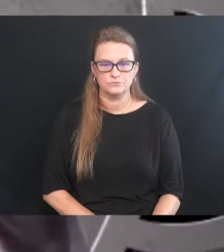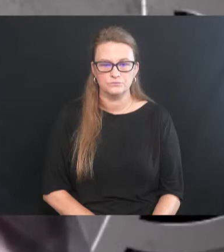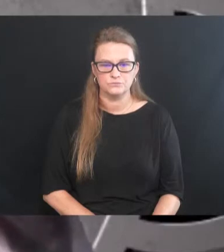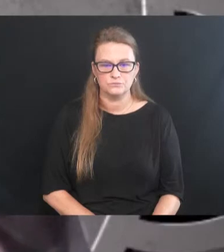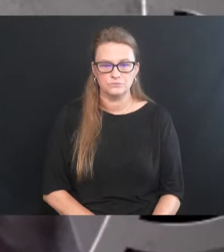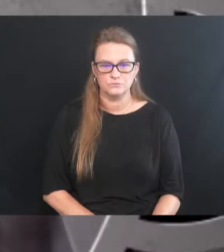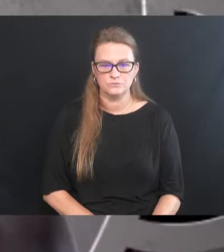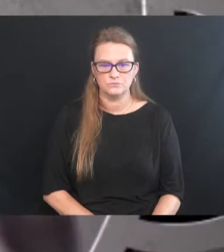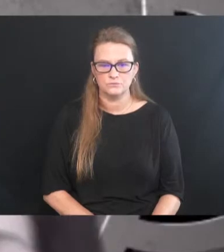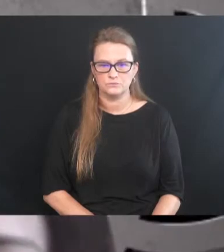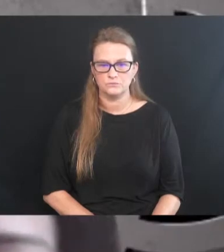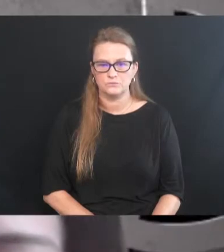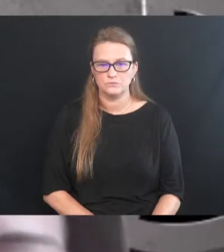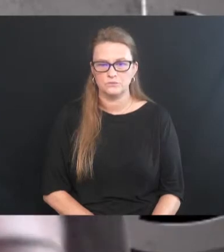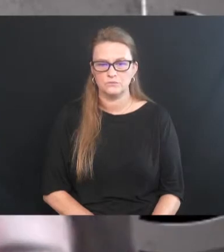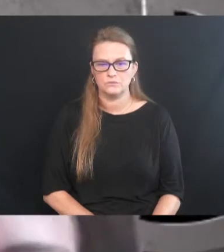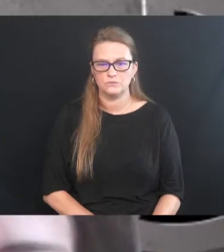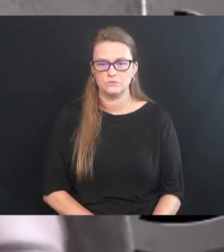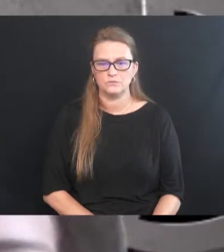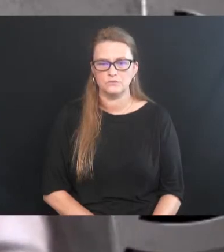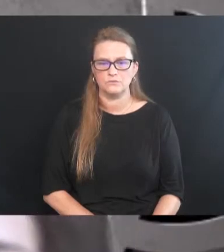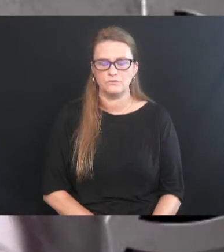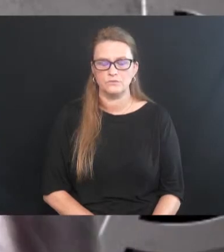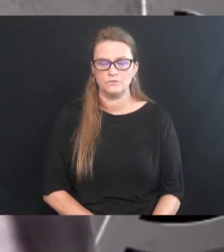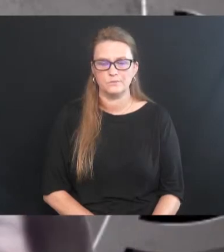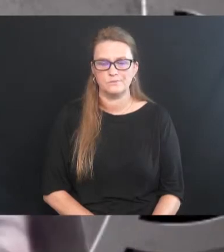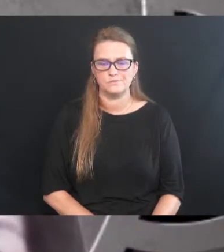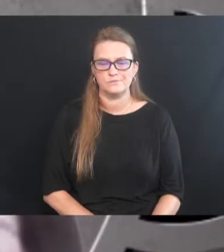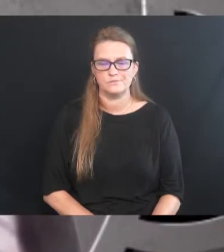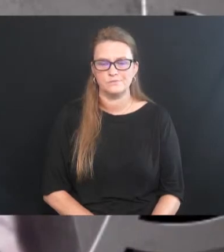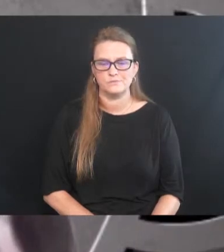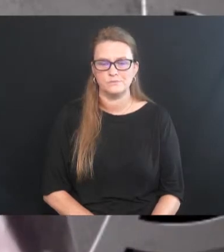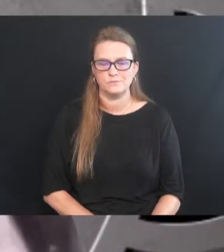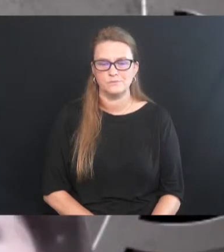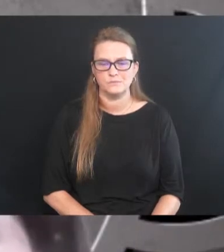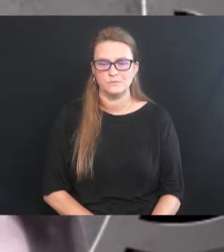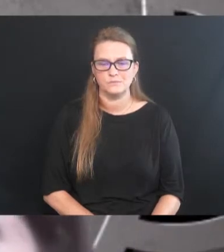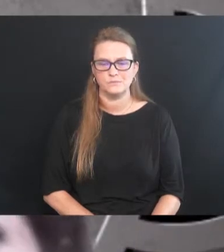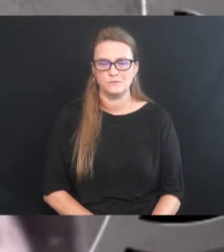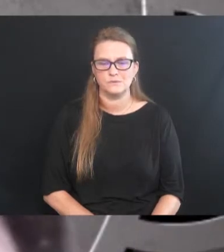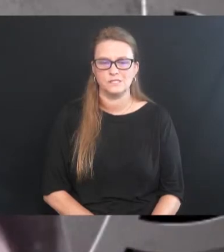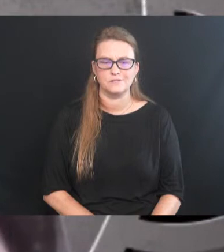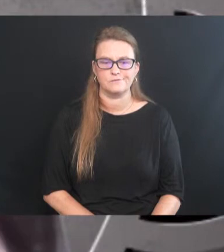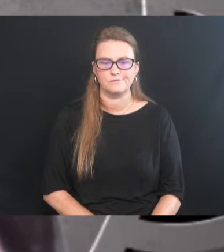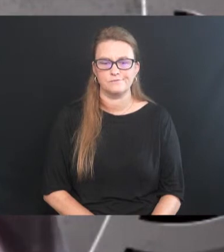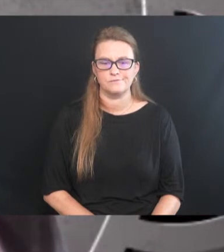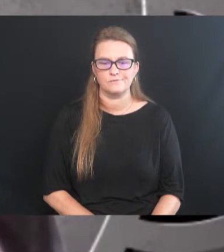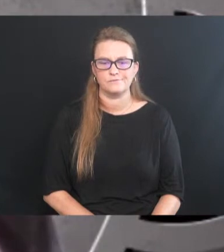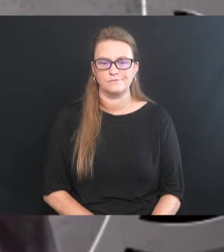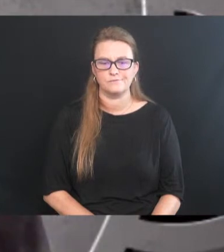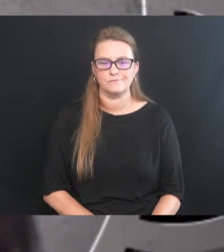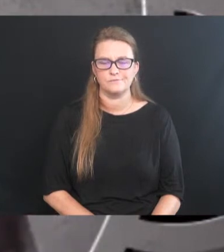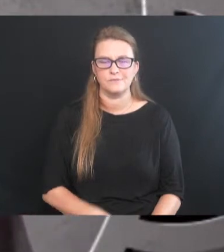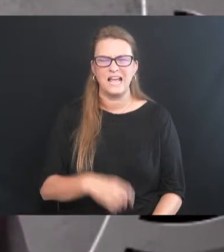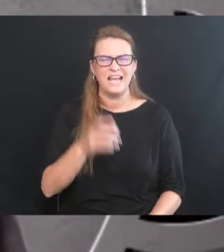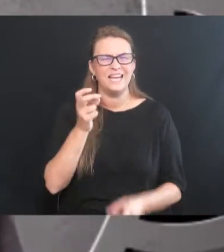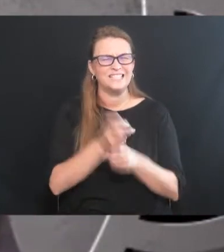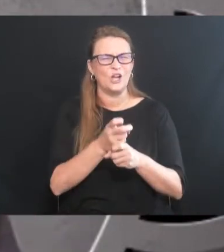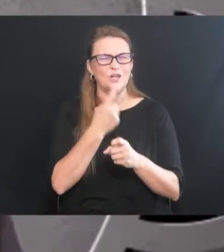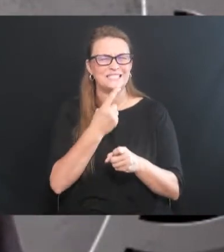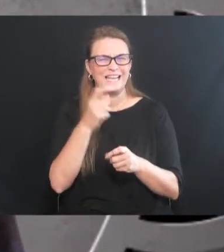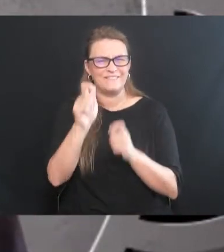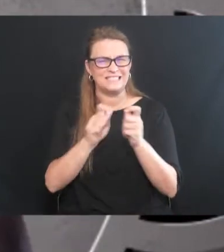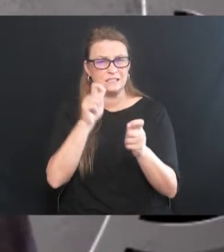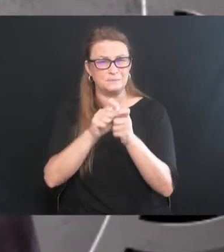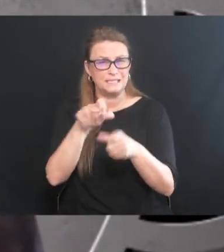Yes, I wouldn't, it's hard to say if it's a geographical set that we're seeing, Annie, but